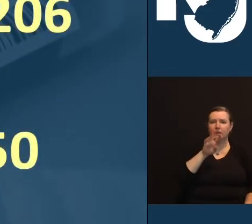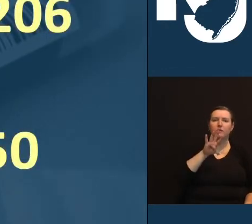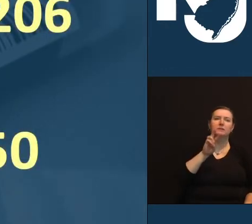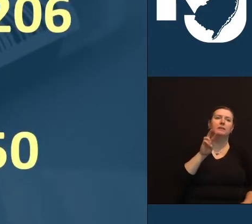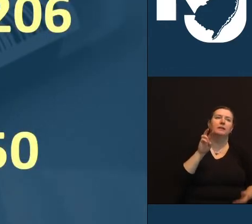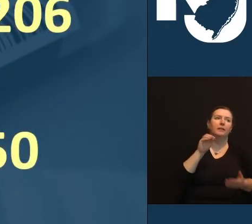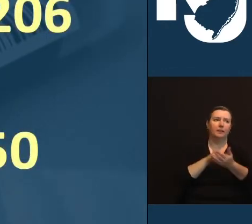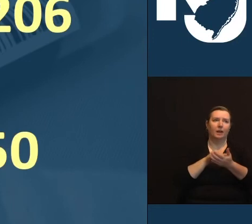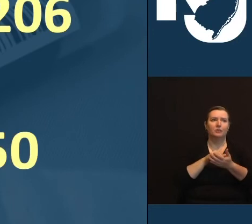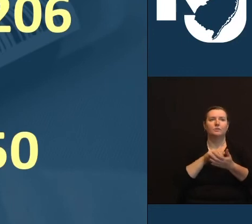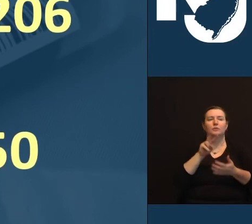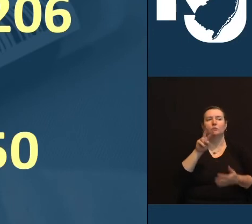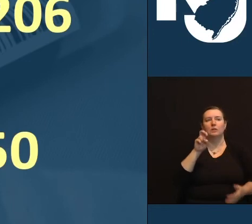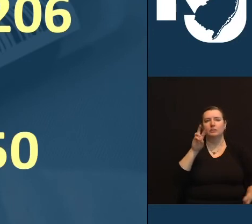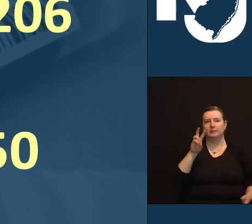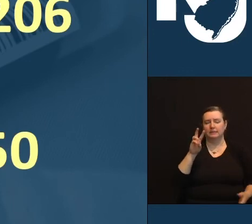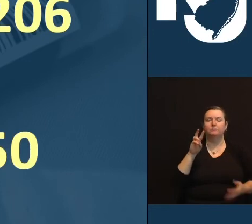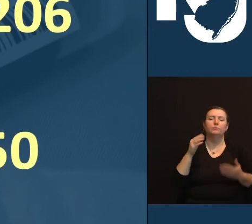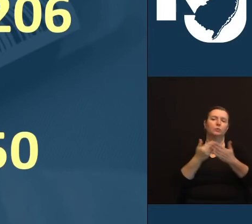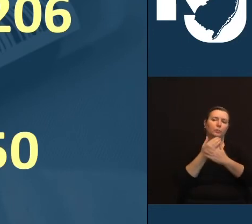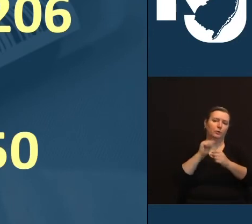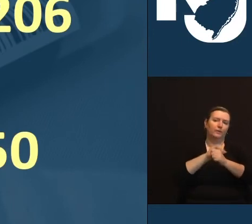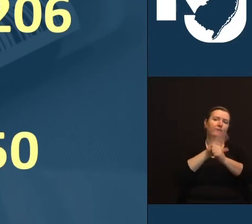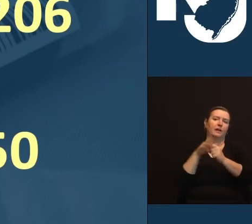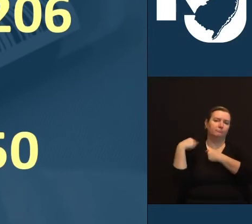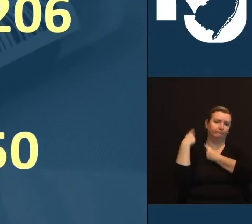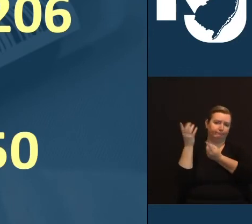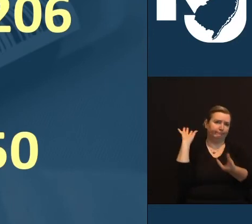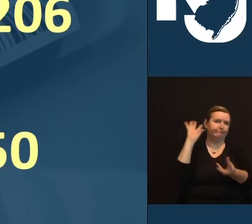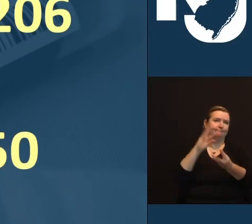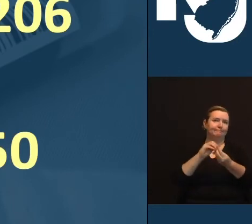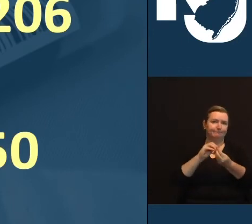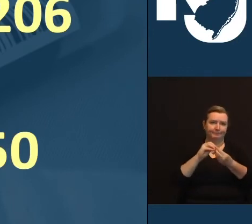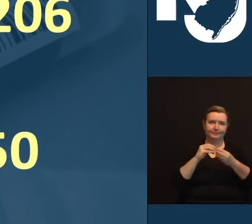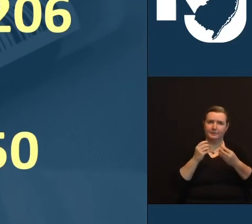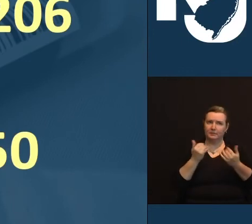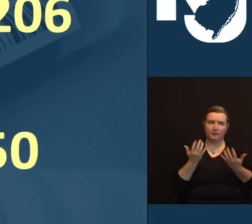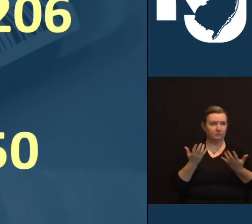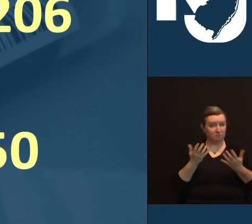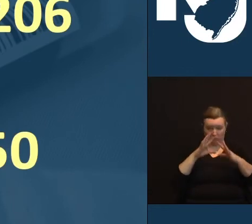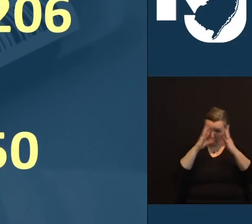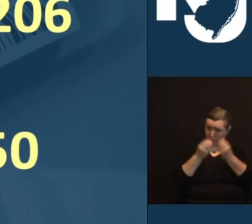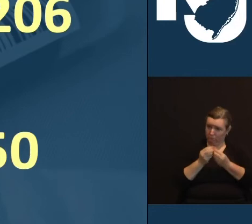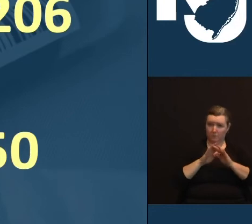346,206 cases, and this pandemic is not even close to being over yet, as we are reporting another